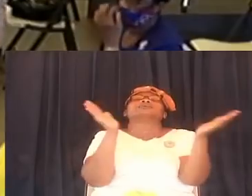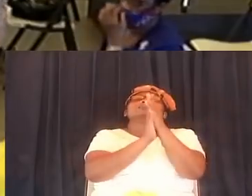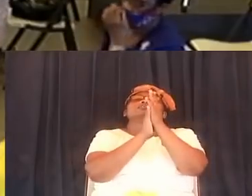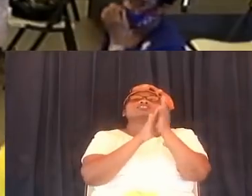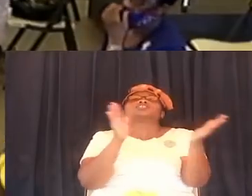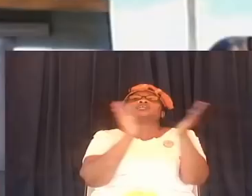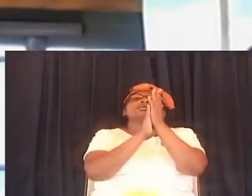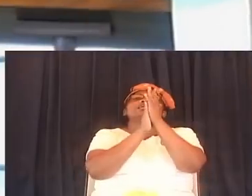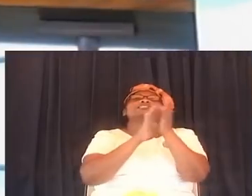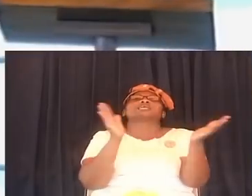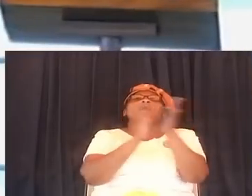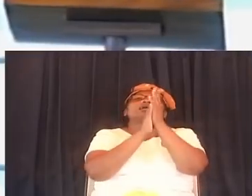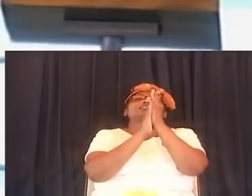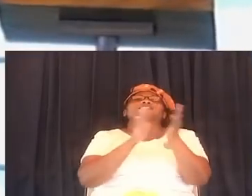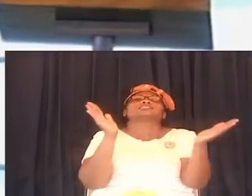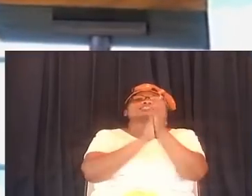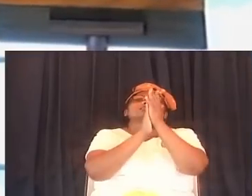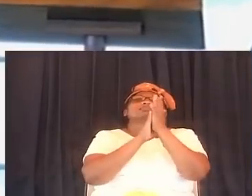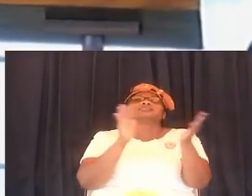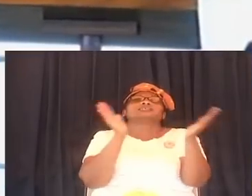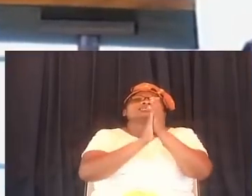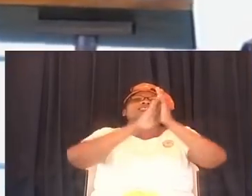Praise God.